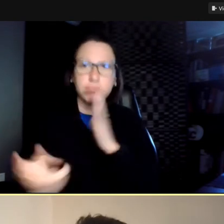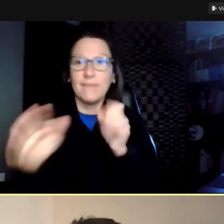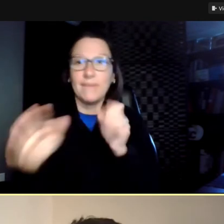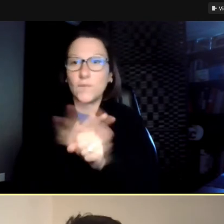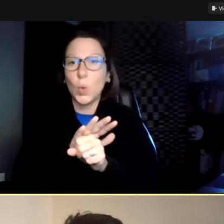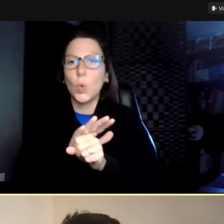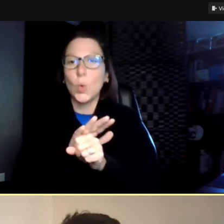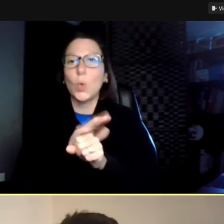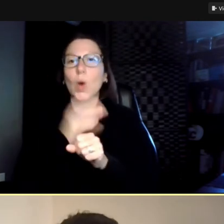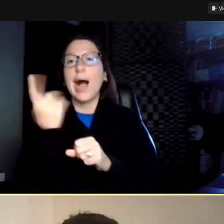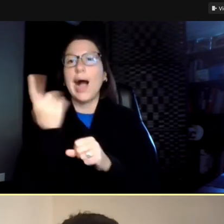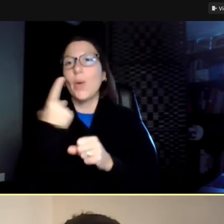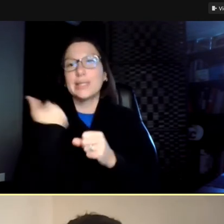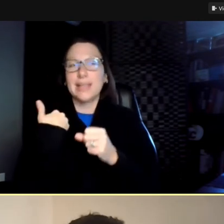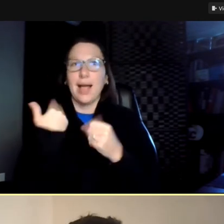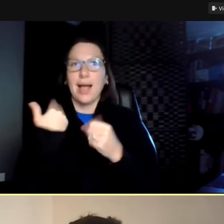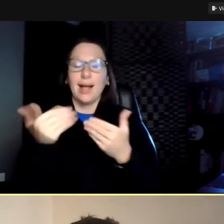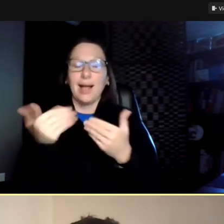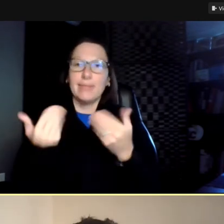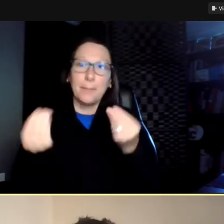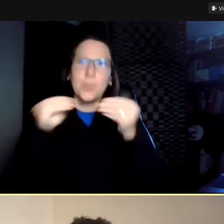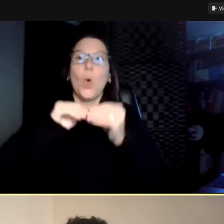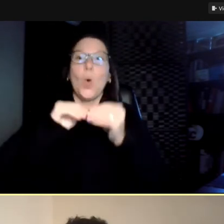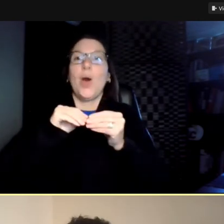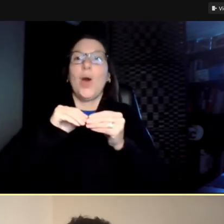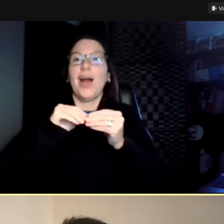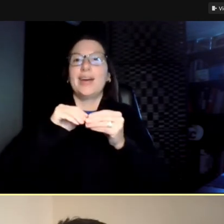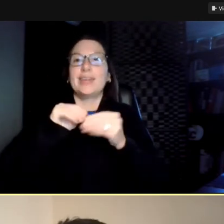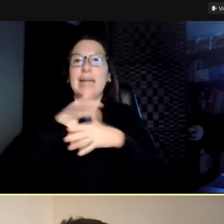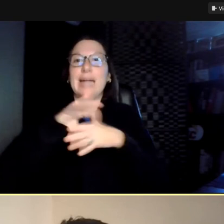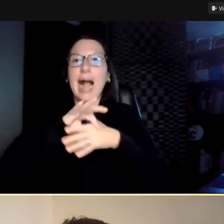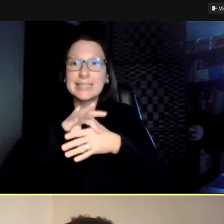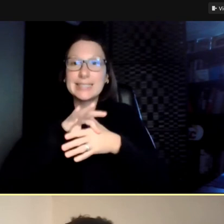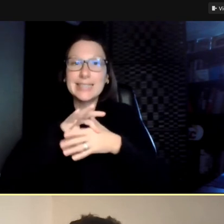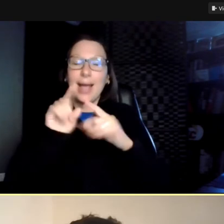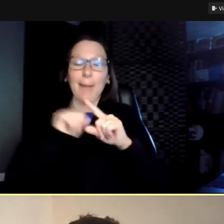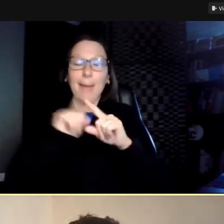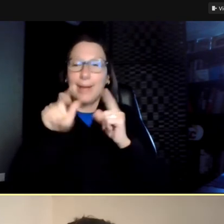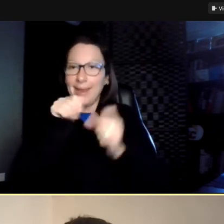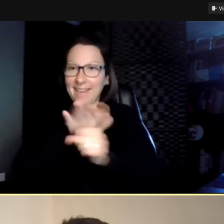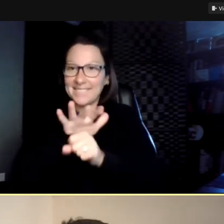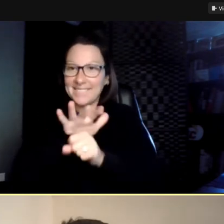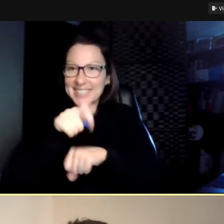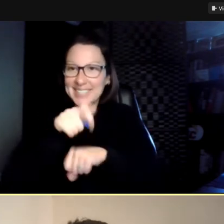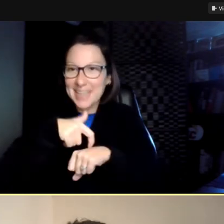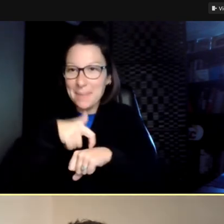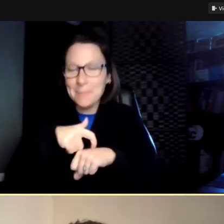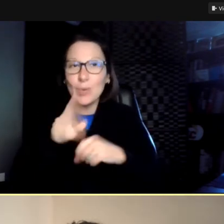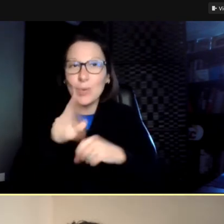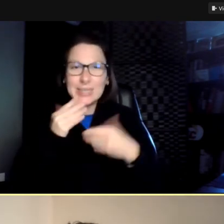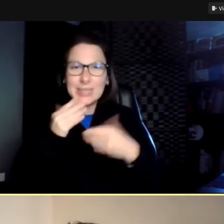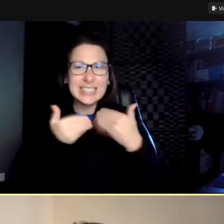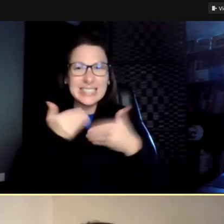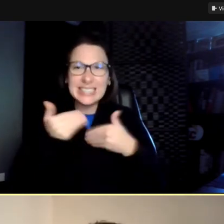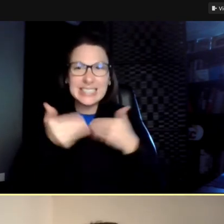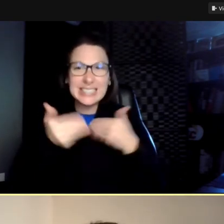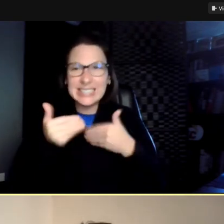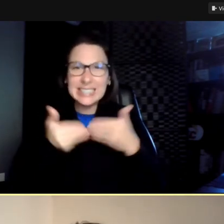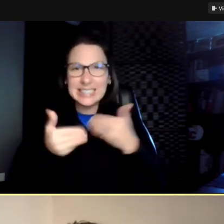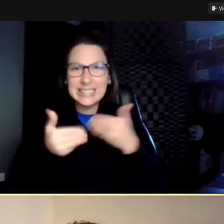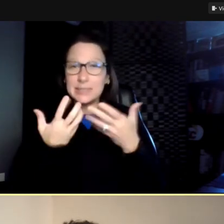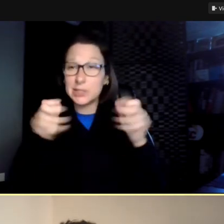more content to cover than we have time in which to cover it. So we'll get through as much as possible. Might